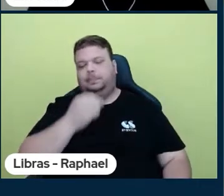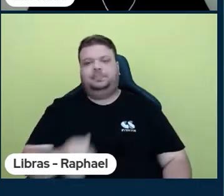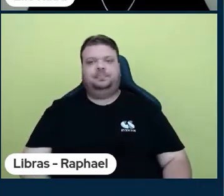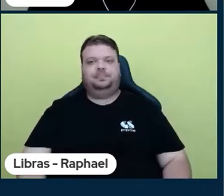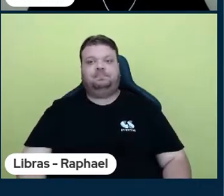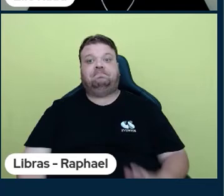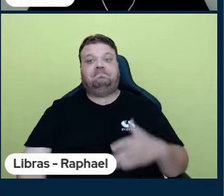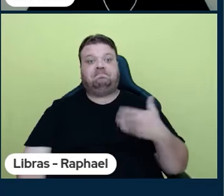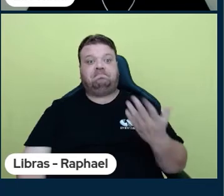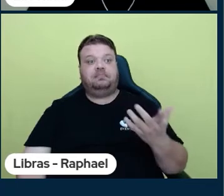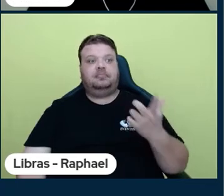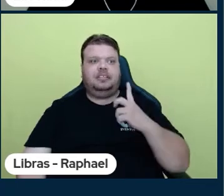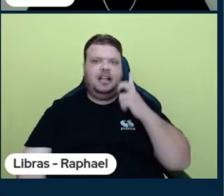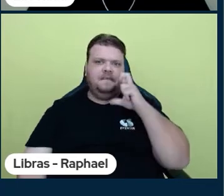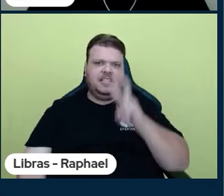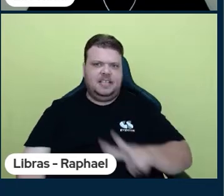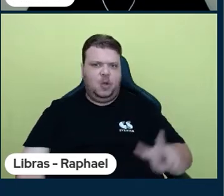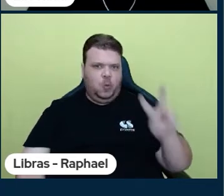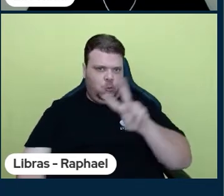means that we have